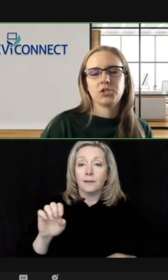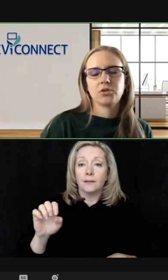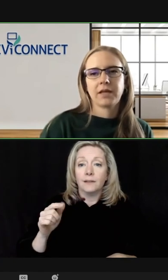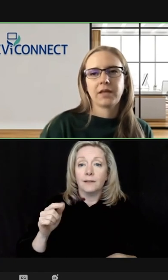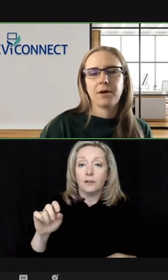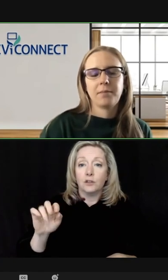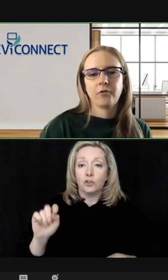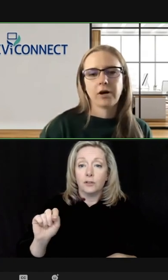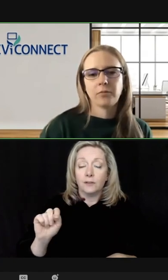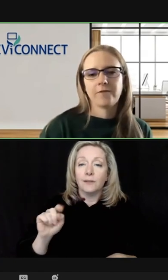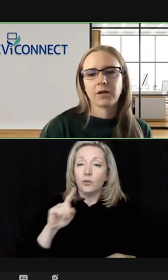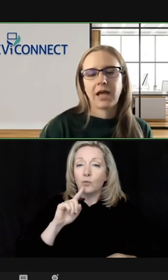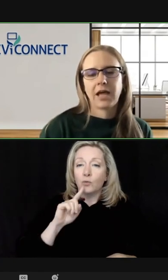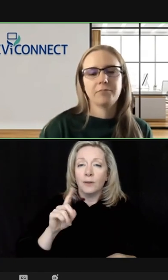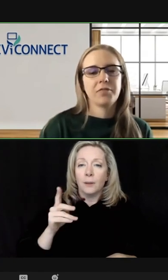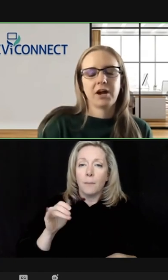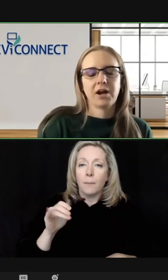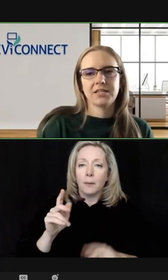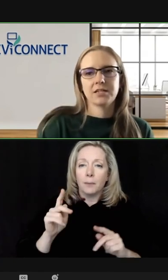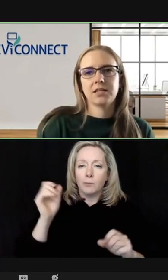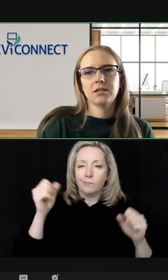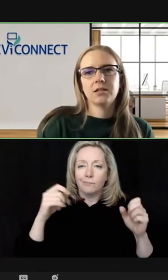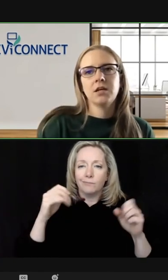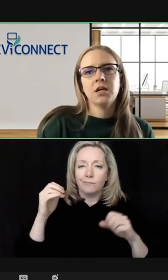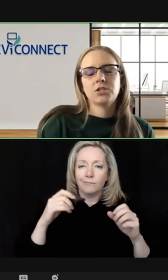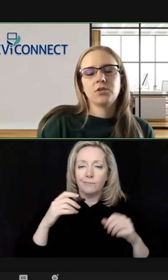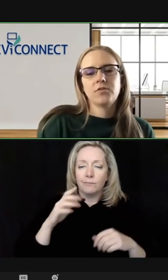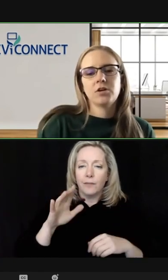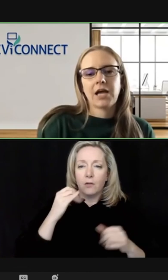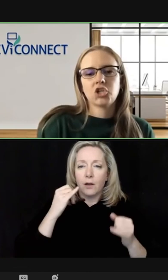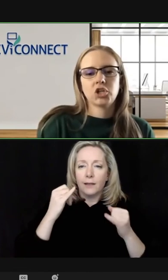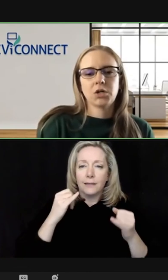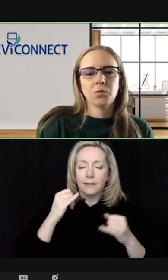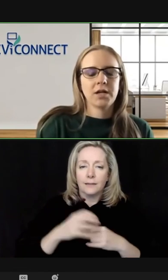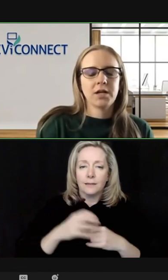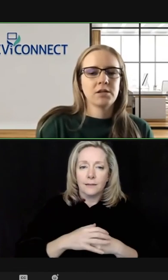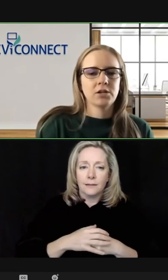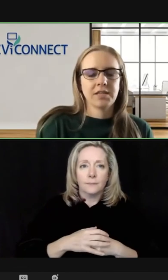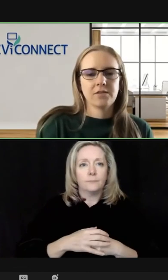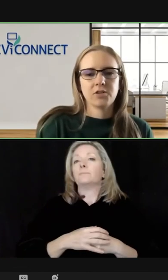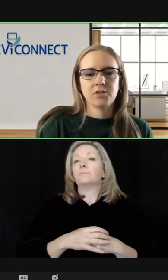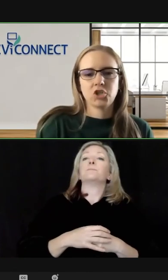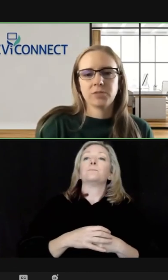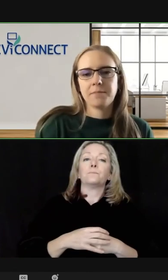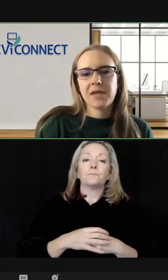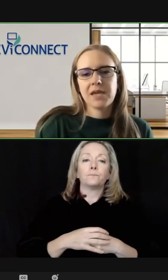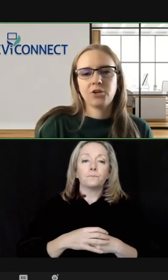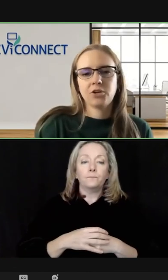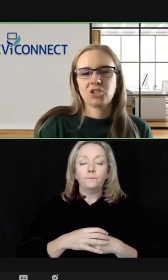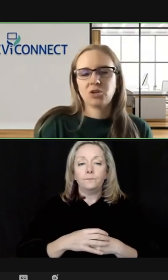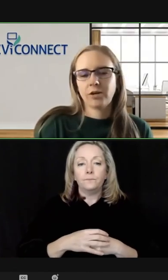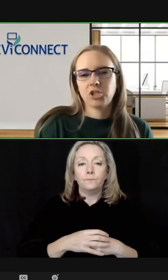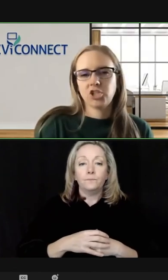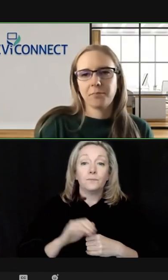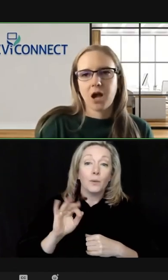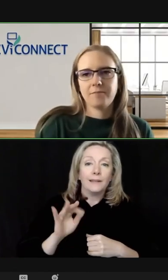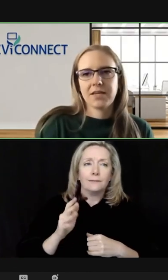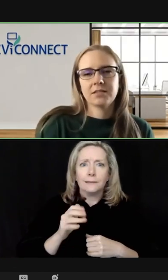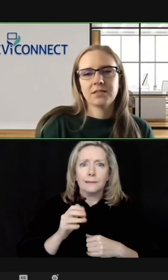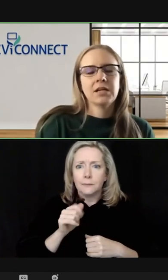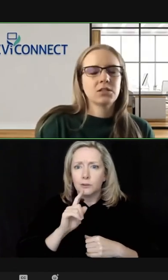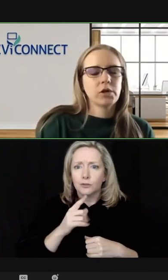putting into like a public forum where everyone can kind of put their ideas in. So if you're not sure what your salient features might be and you just don't have a